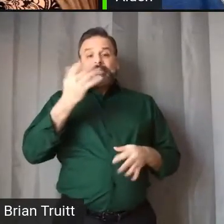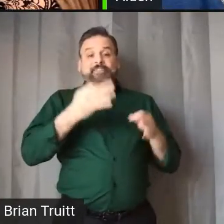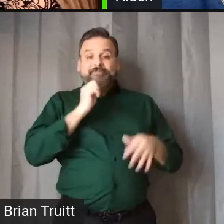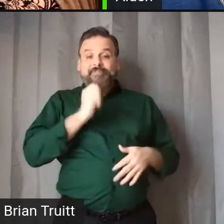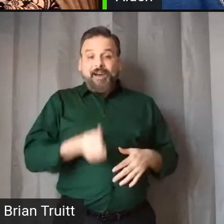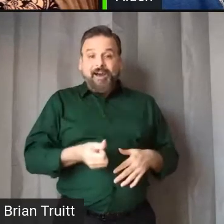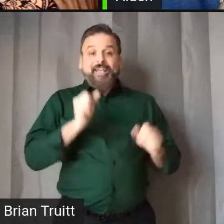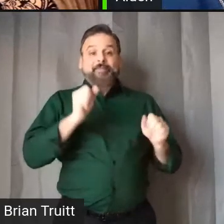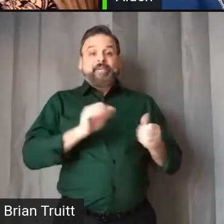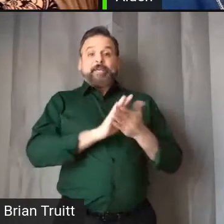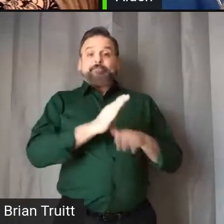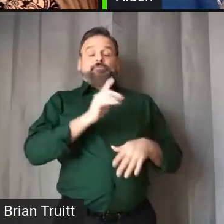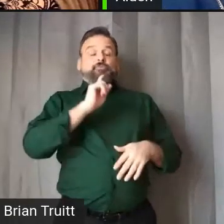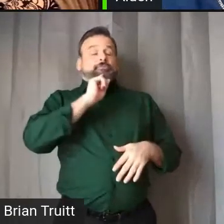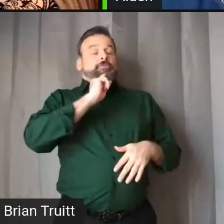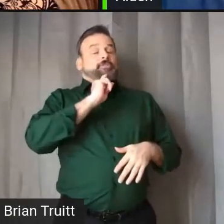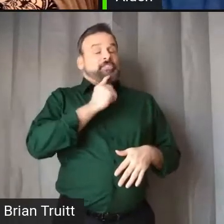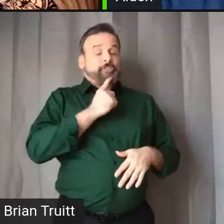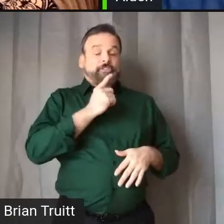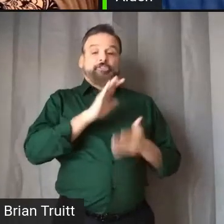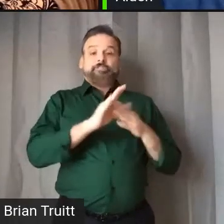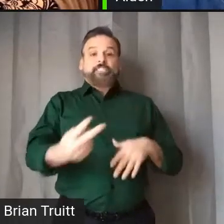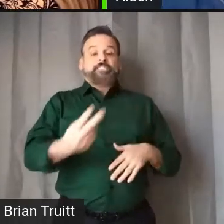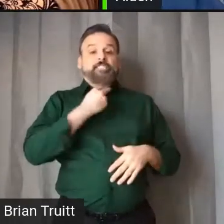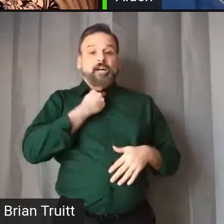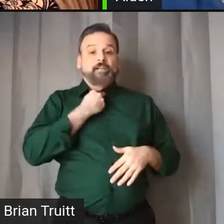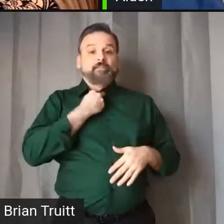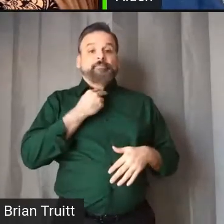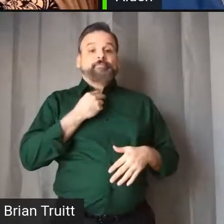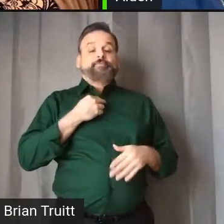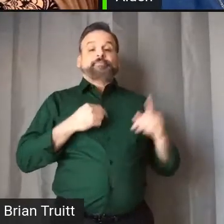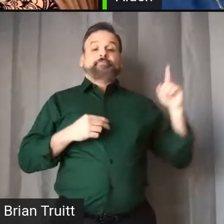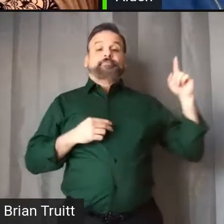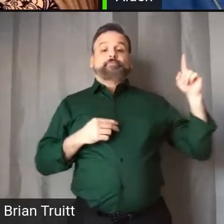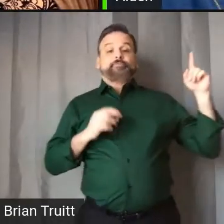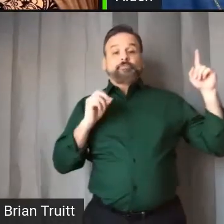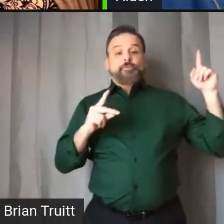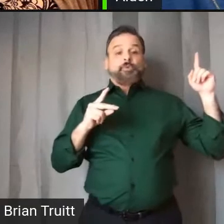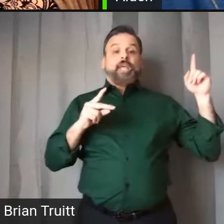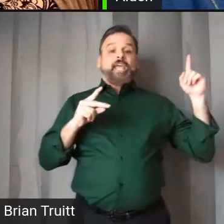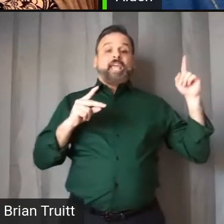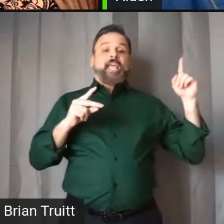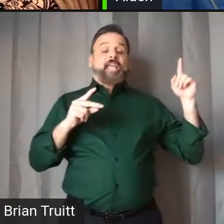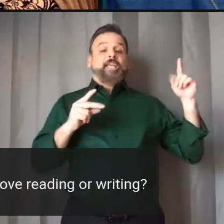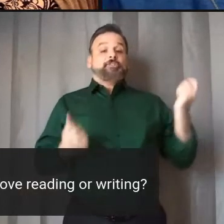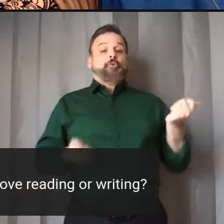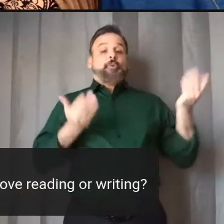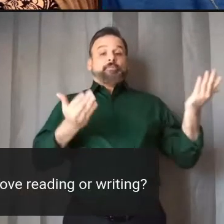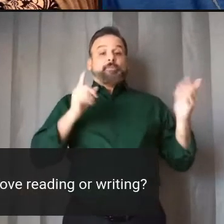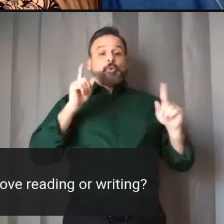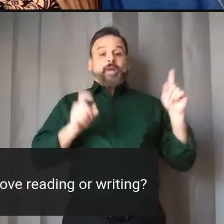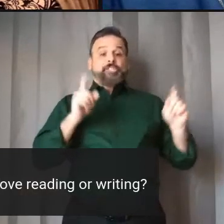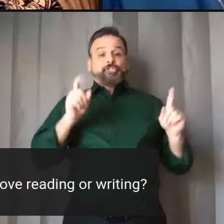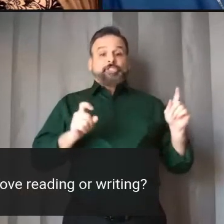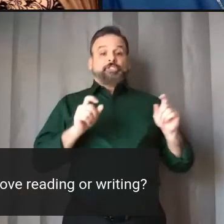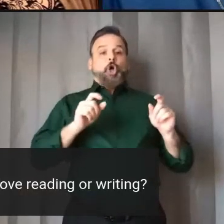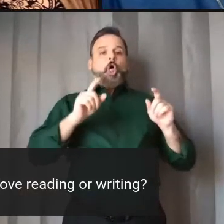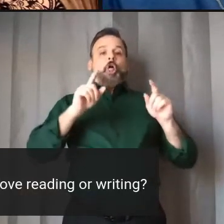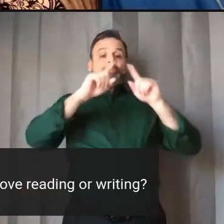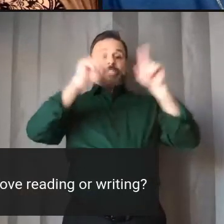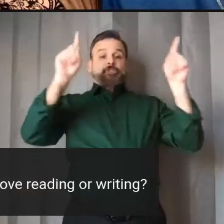things can get so heavy, you'll just get stuck. Okay, and we're going to throw up some questions on screen